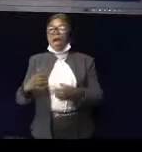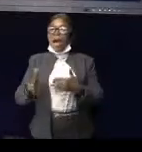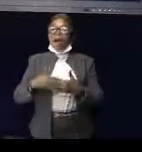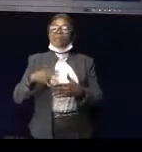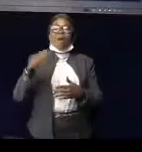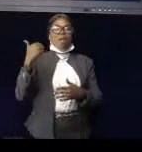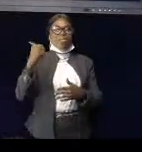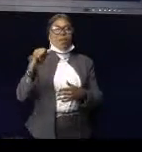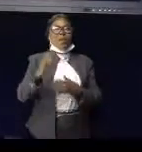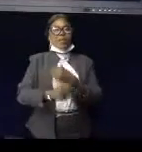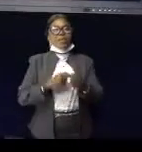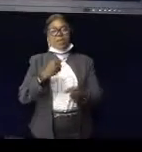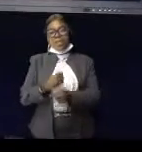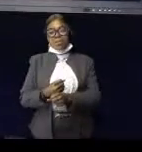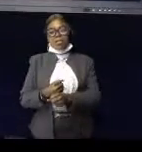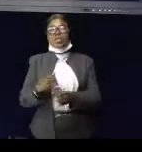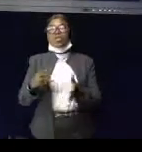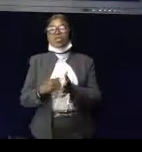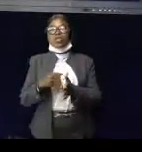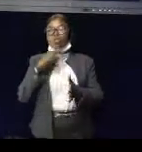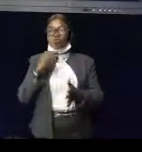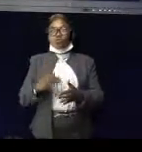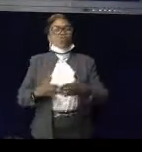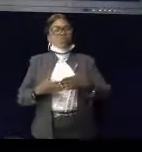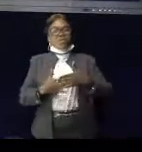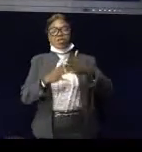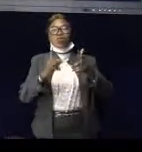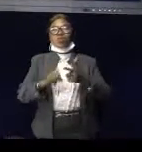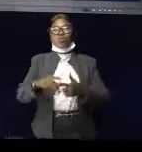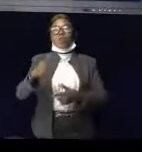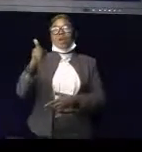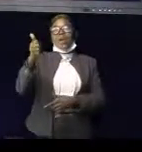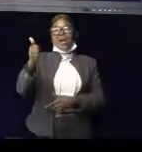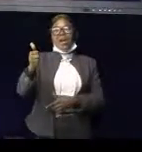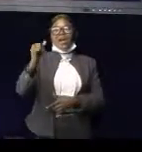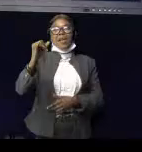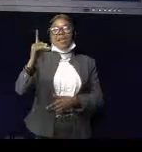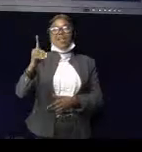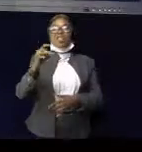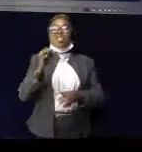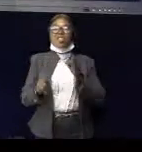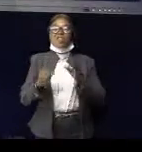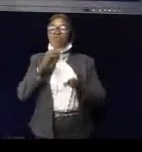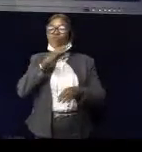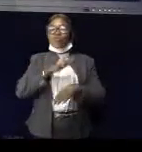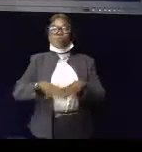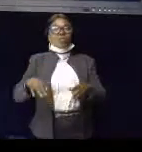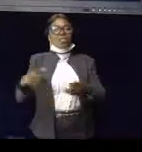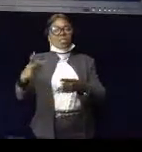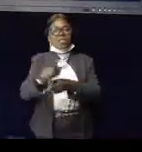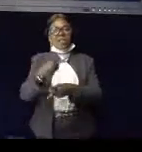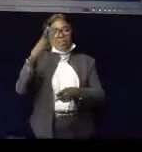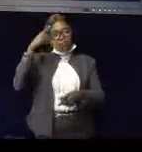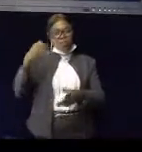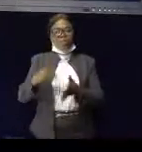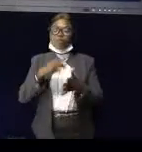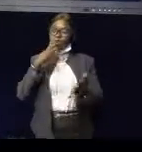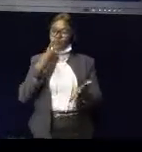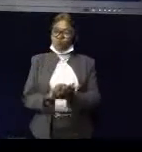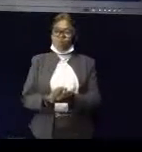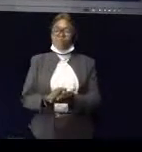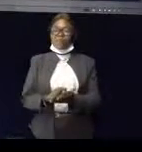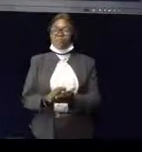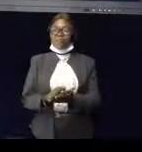not well handled, it may lead to AIDS if not well handled. Therefore, AIDS is the